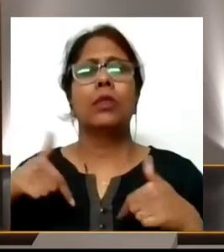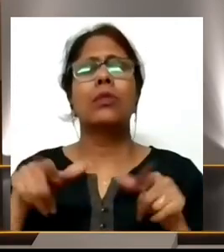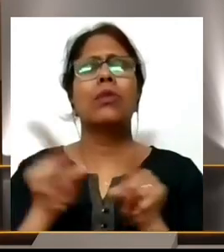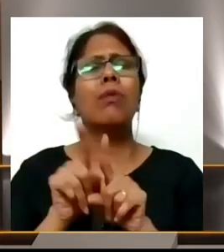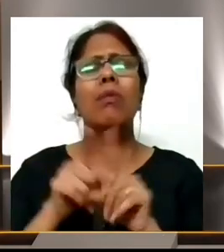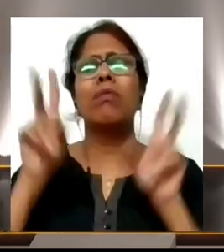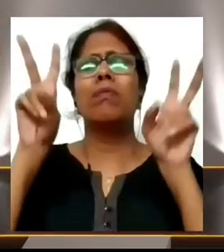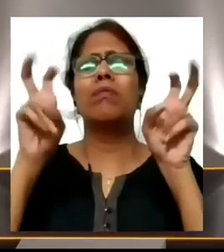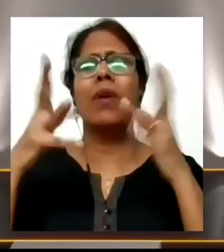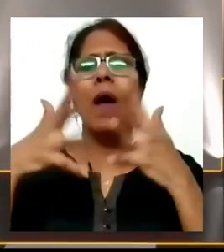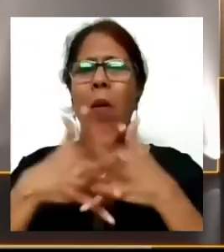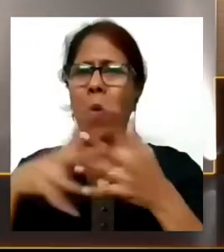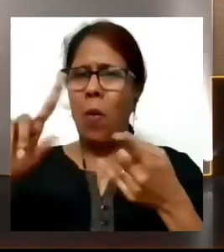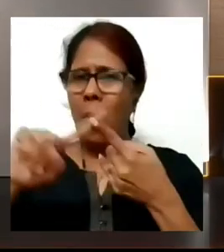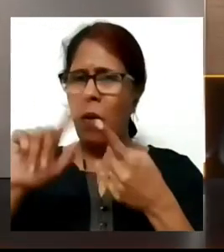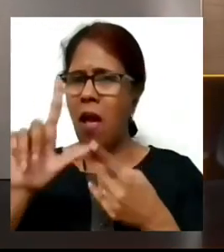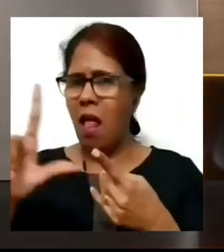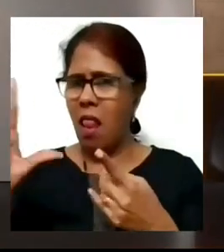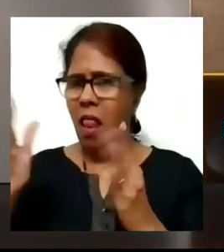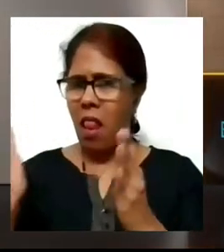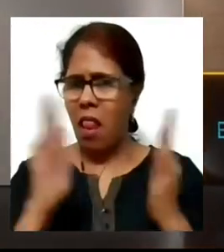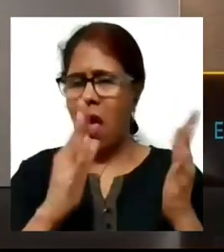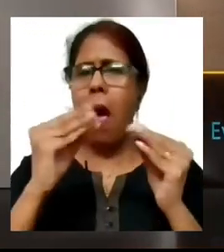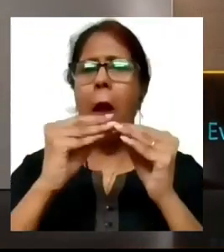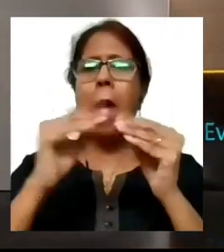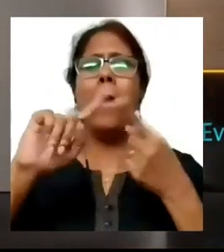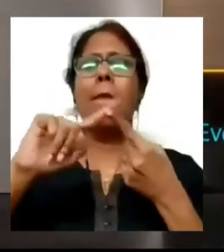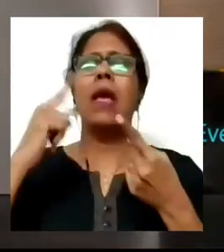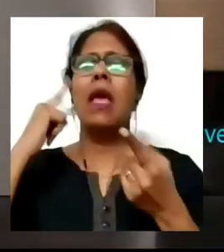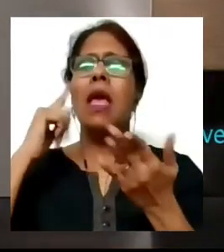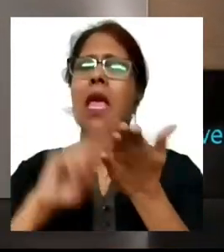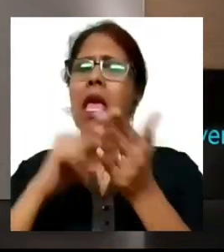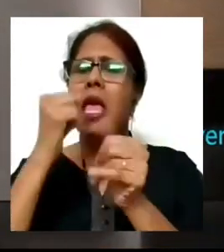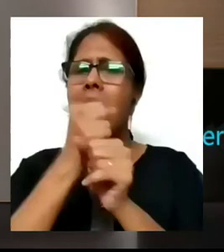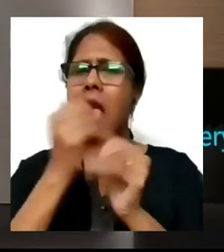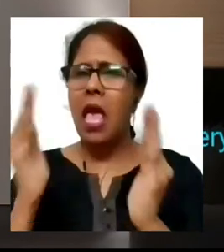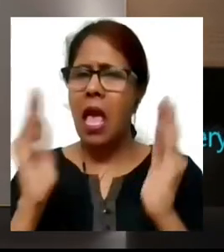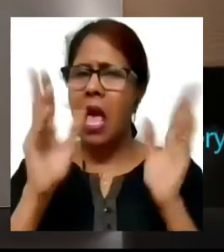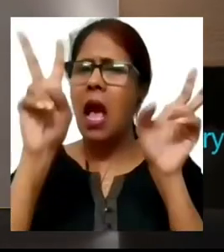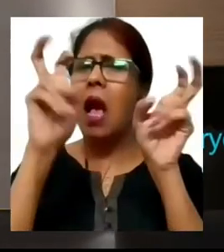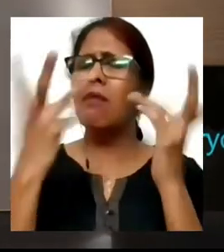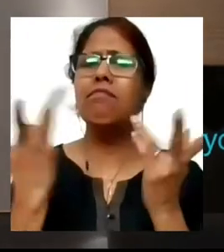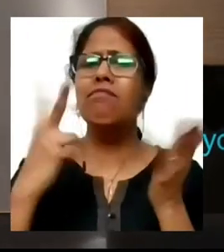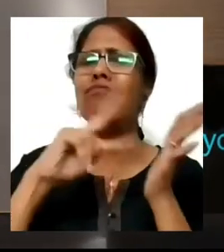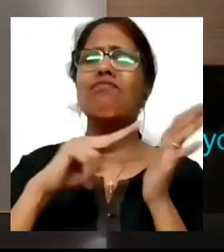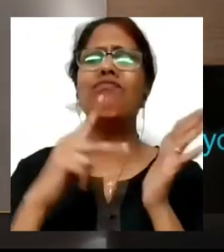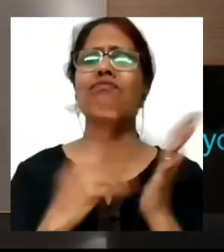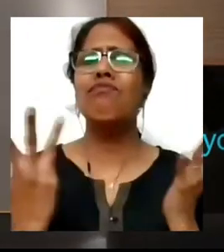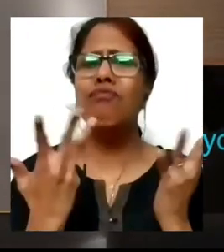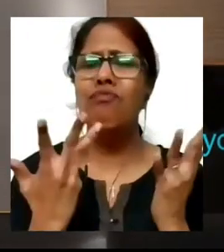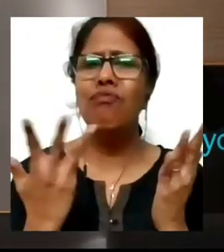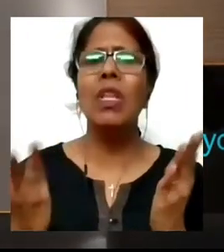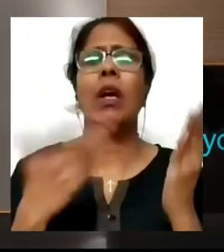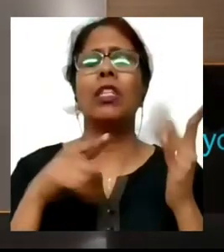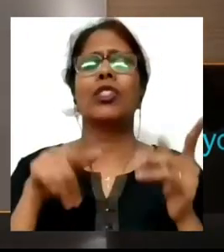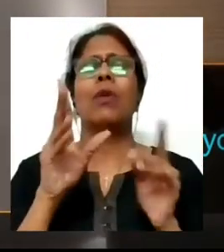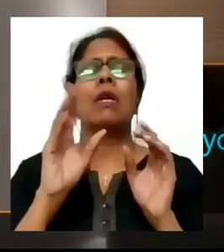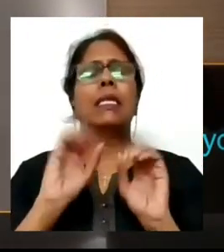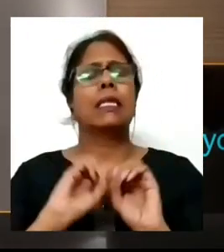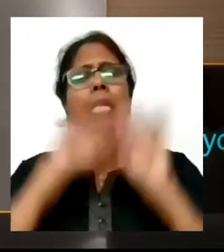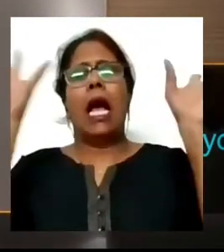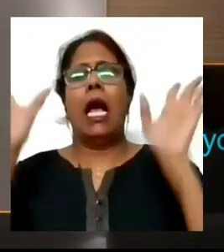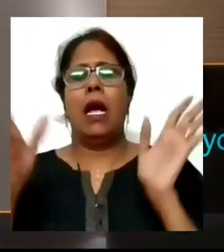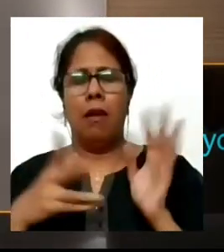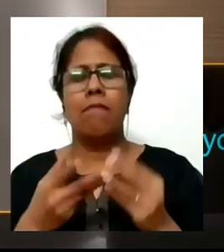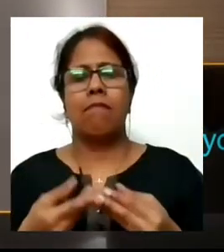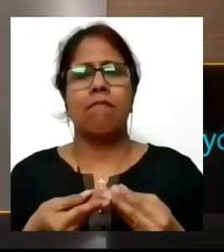this well-being? What is wellness? Let's begin with demystifying that a little bit. Now there's